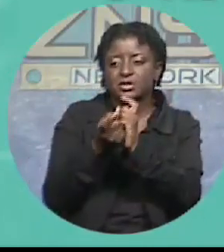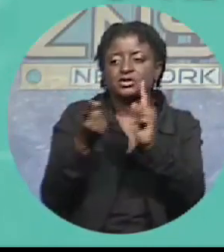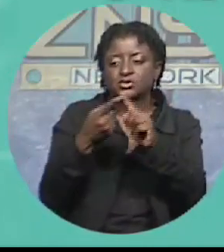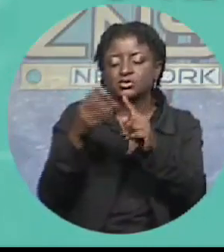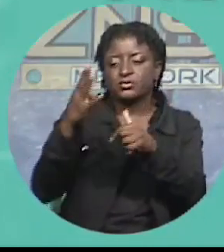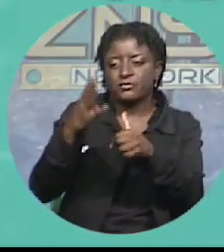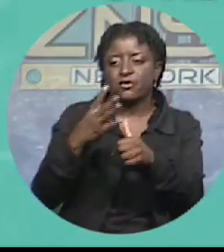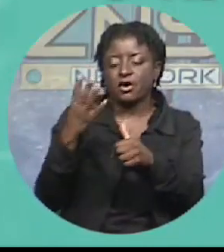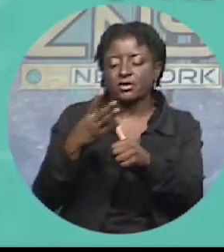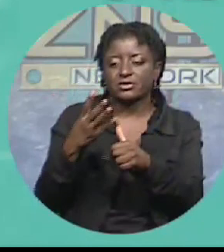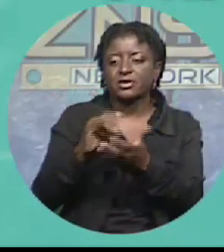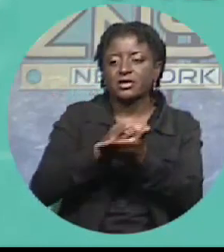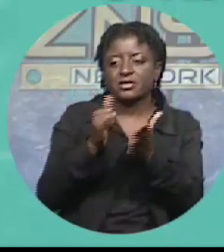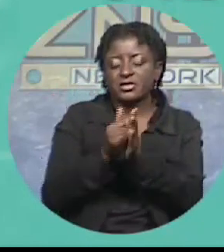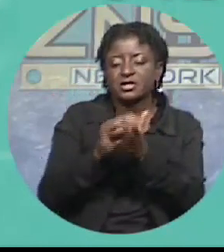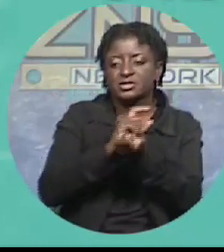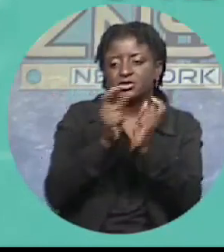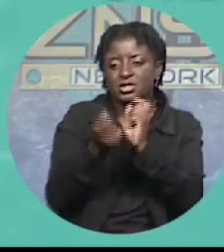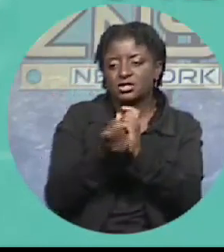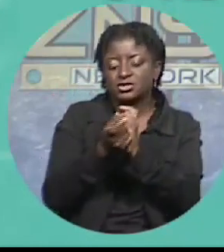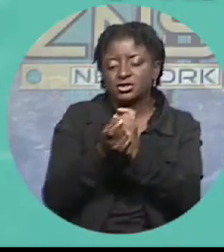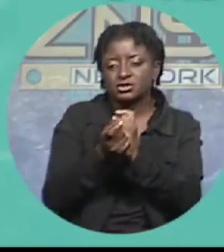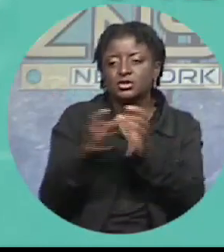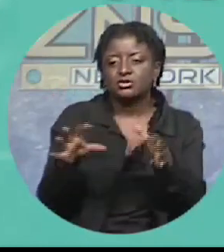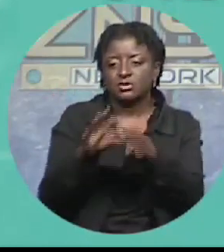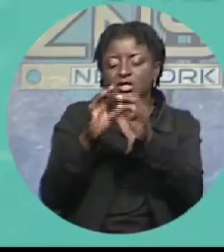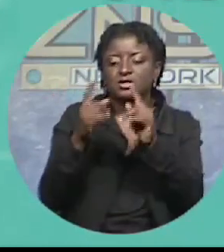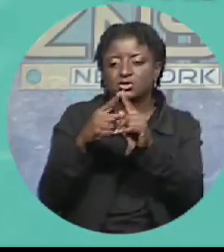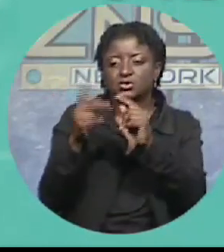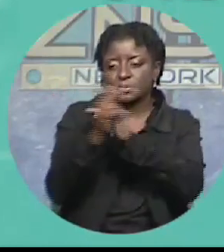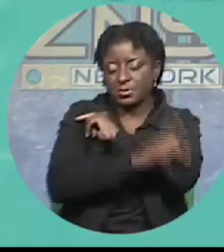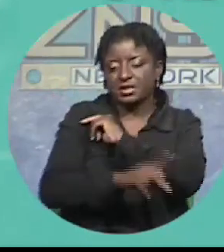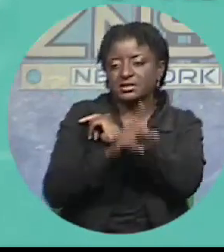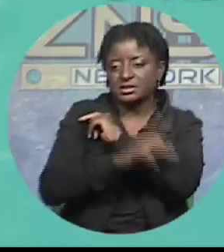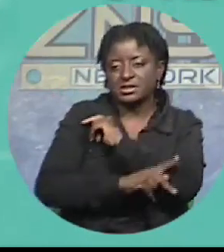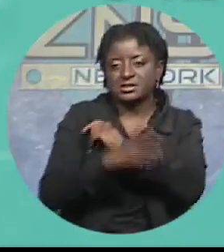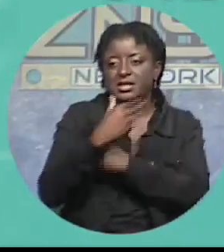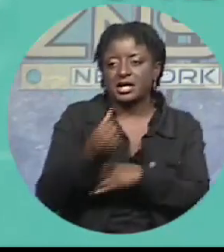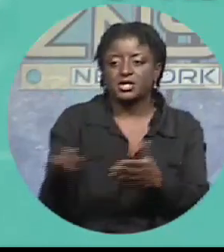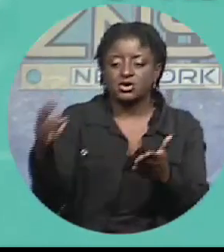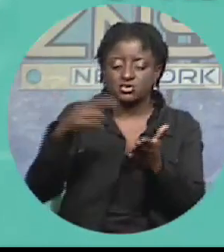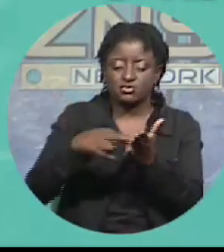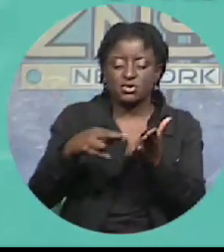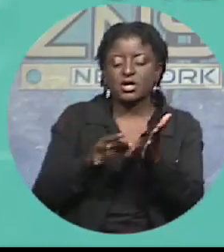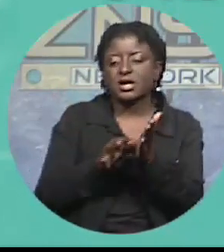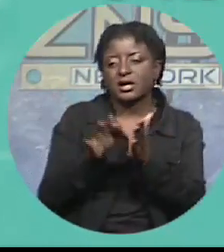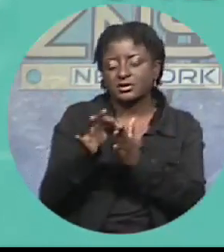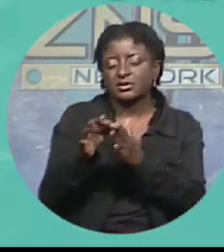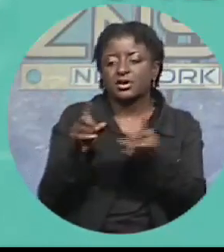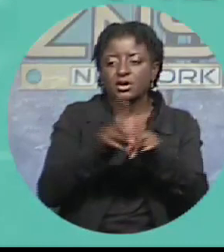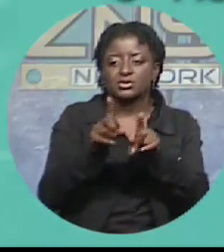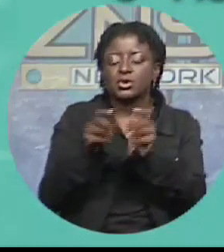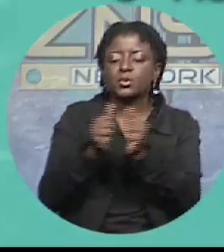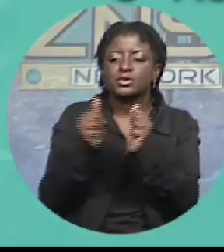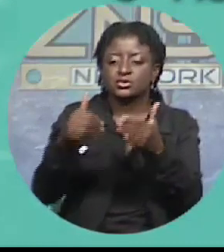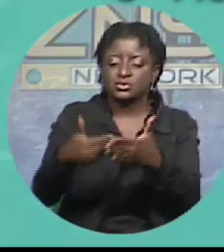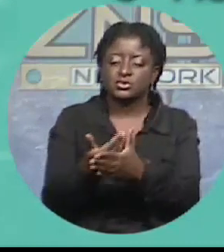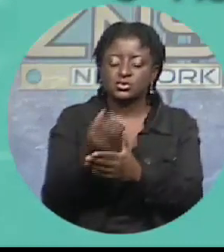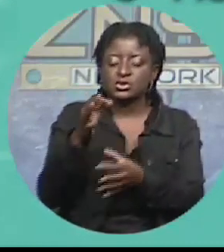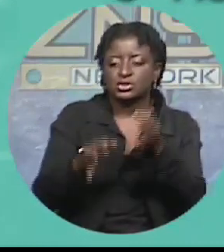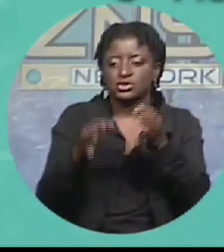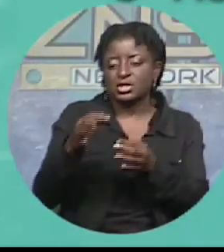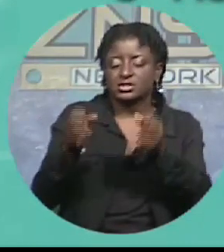Hanna credited these changes to a combination of both penalties and the recount. It was also noted that with the new judging